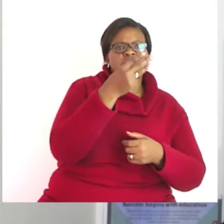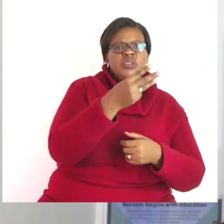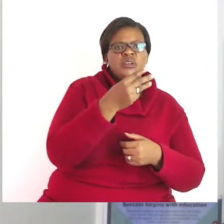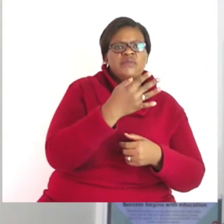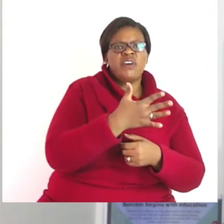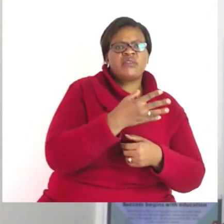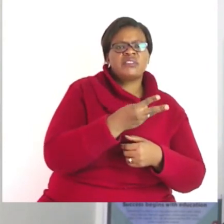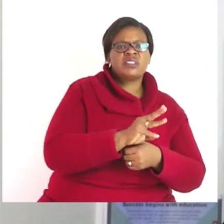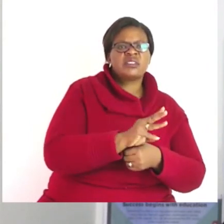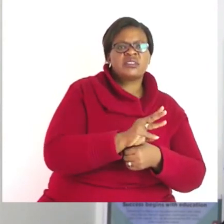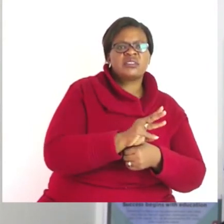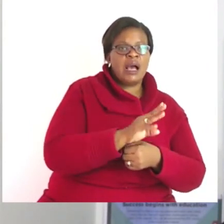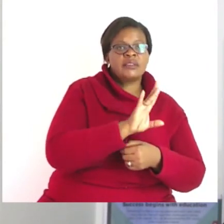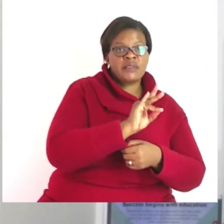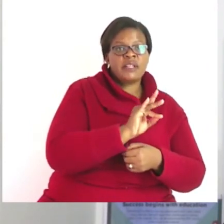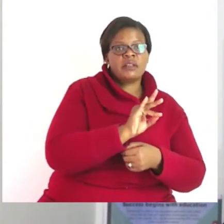5,